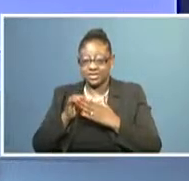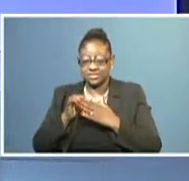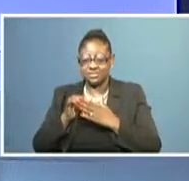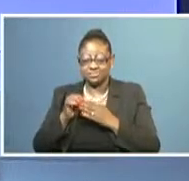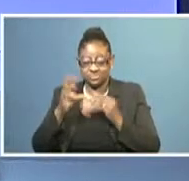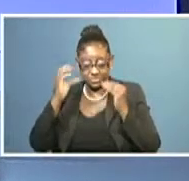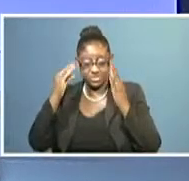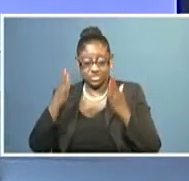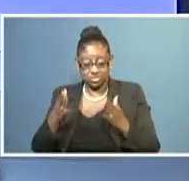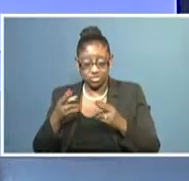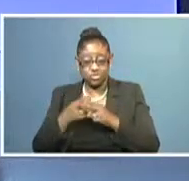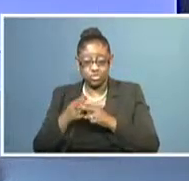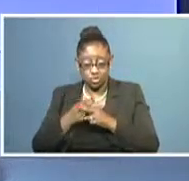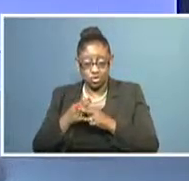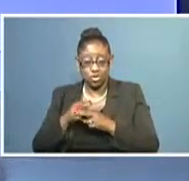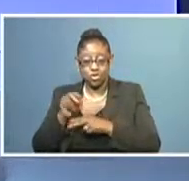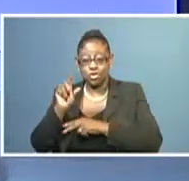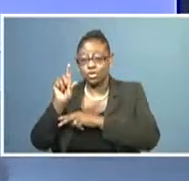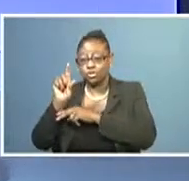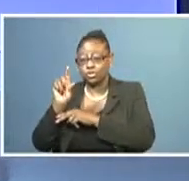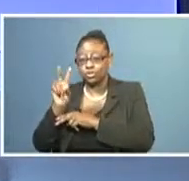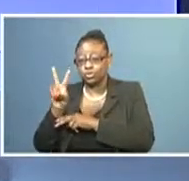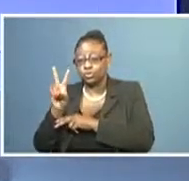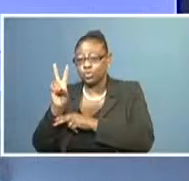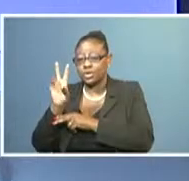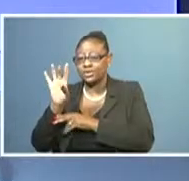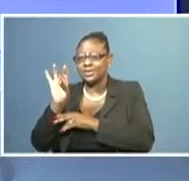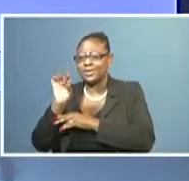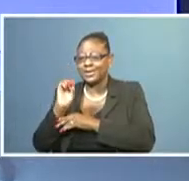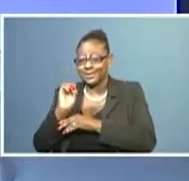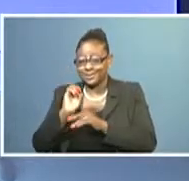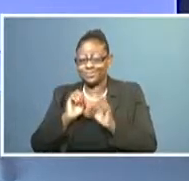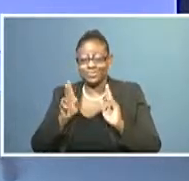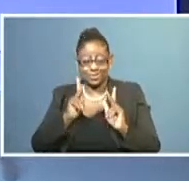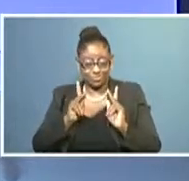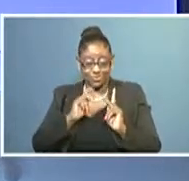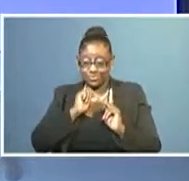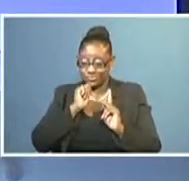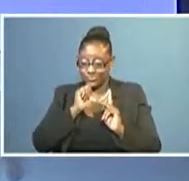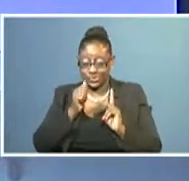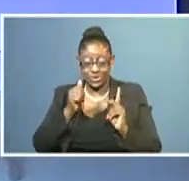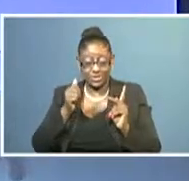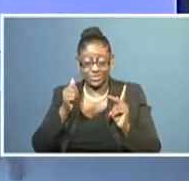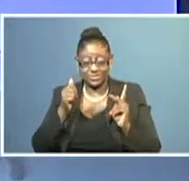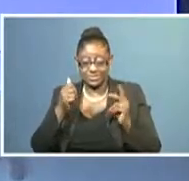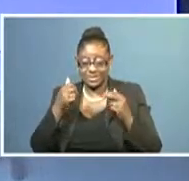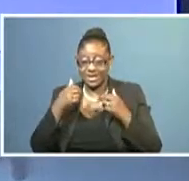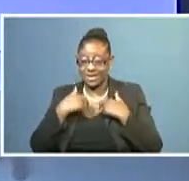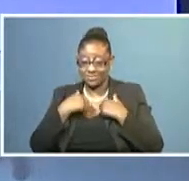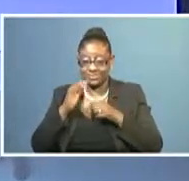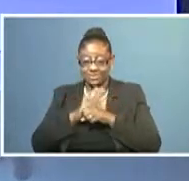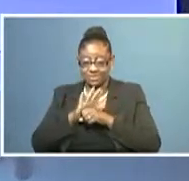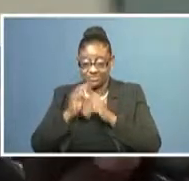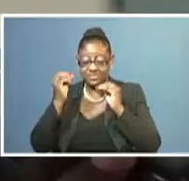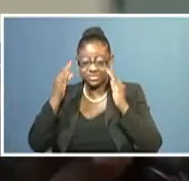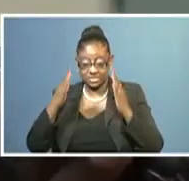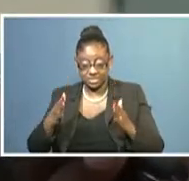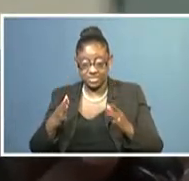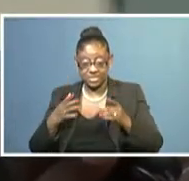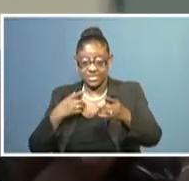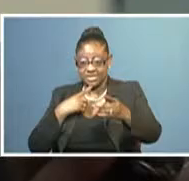of around 280 due to COVID-19 health and safety regulations. With